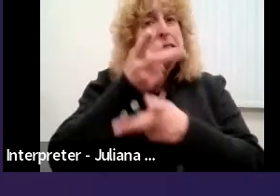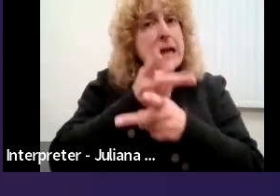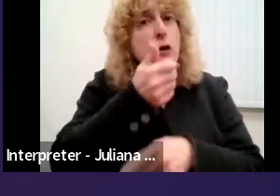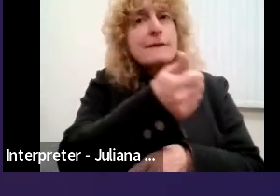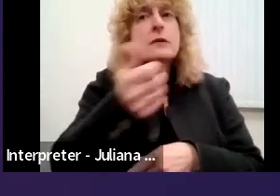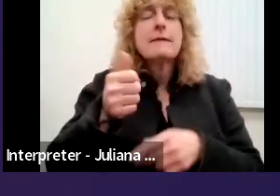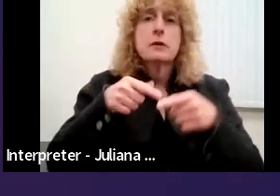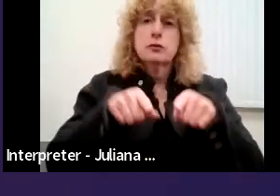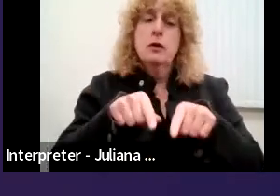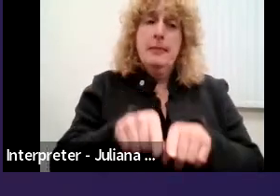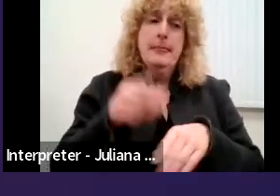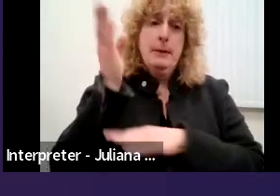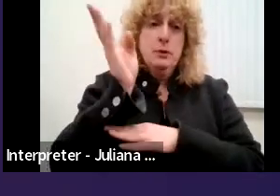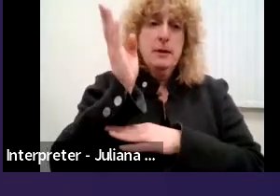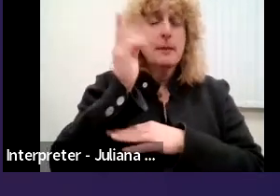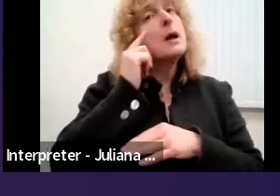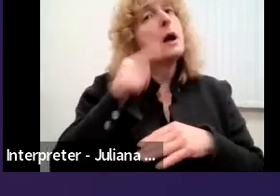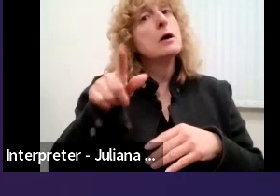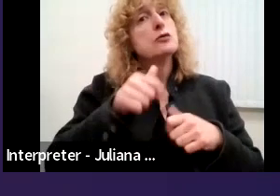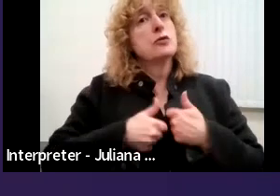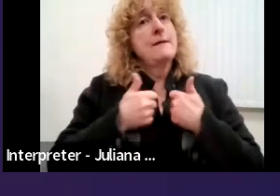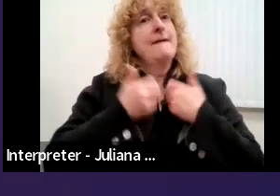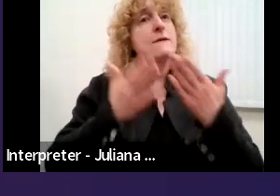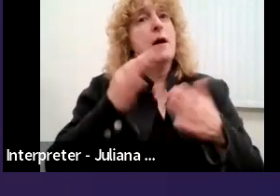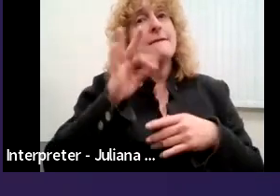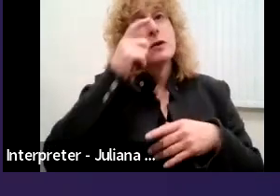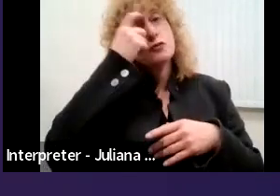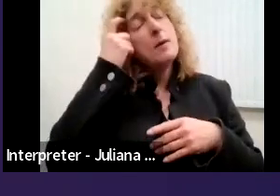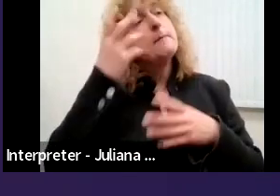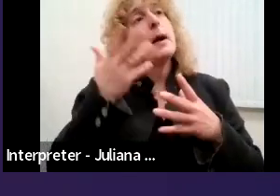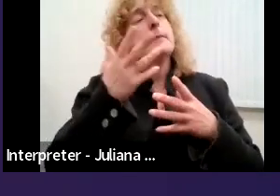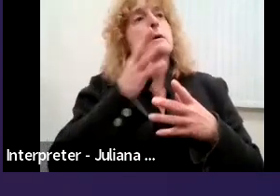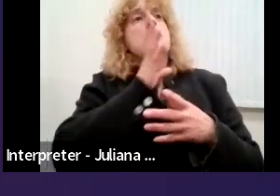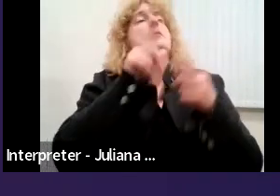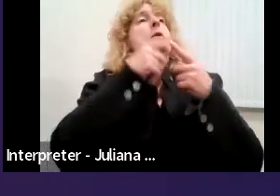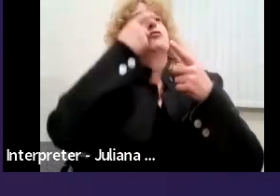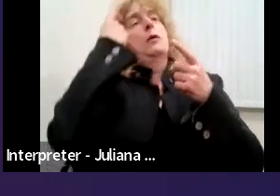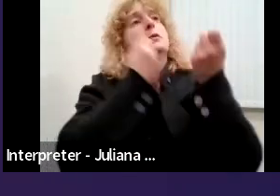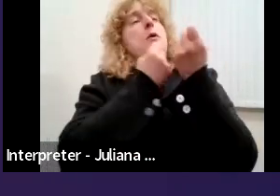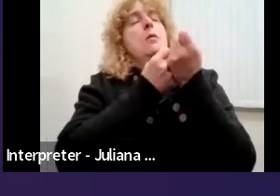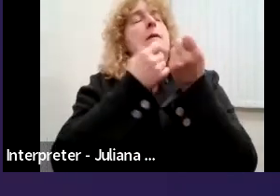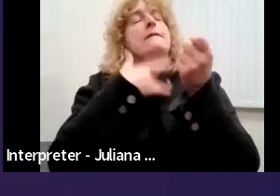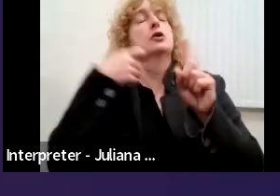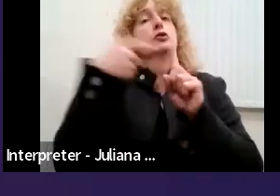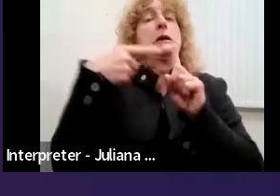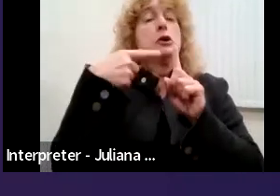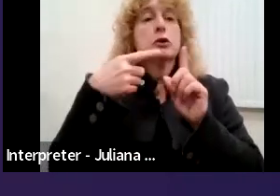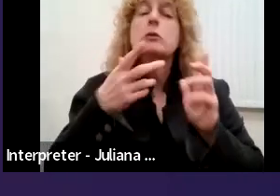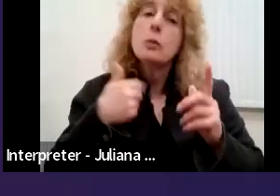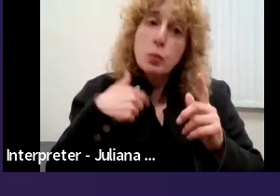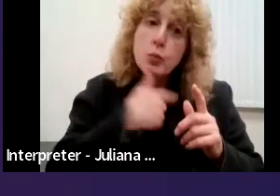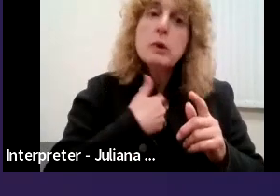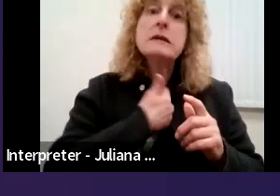presentation because survivors of trauma may be triggered by talking about trauma supports. We, again, are trauma